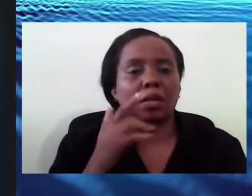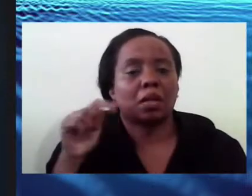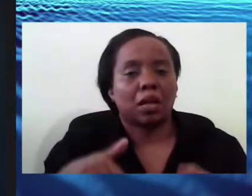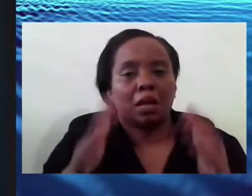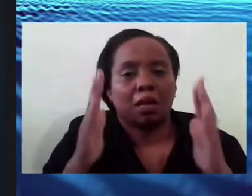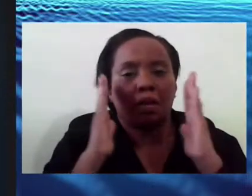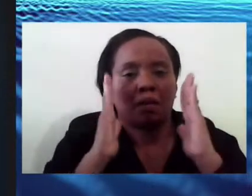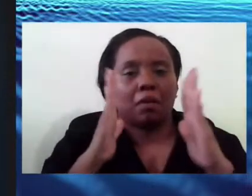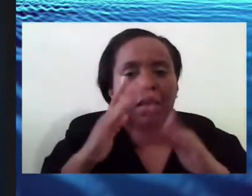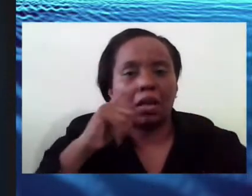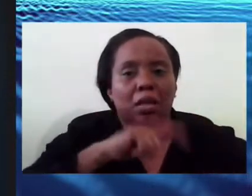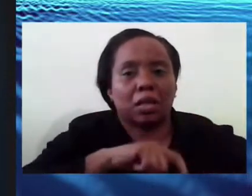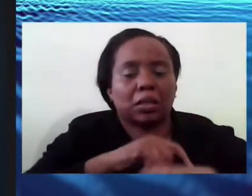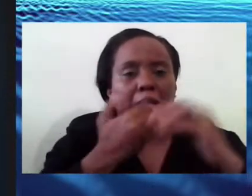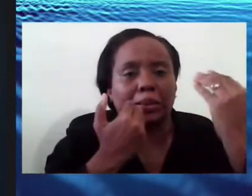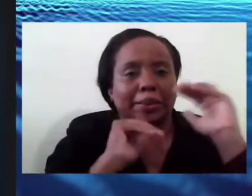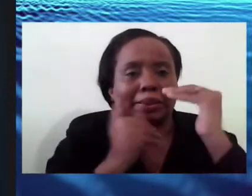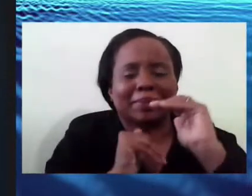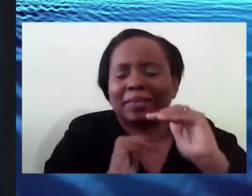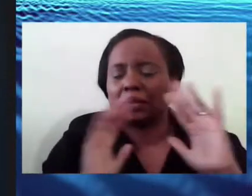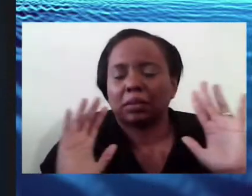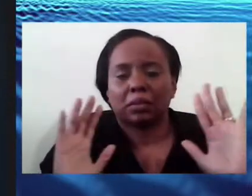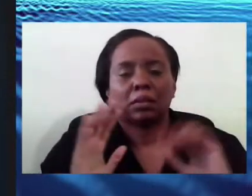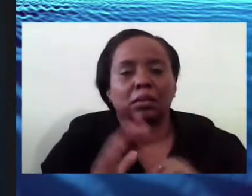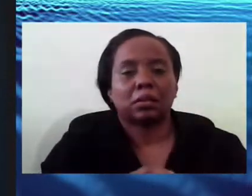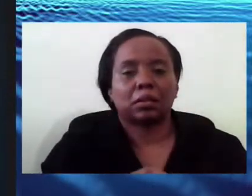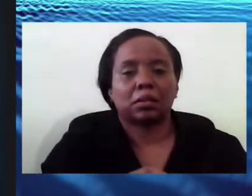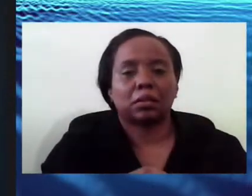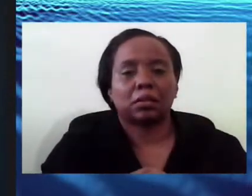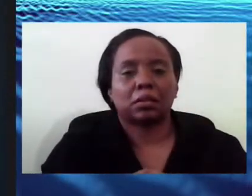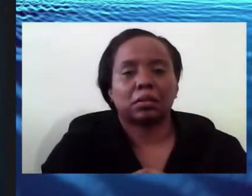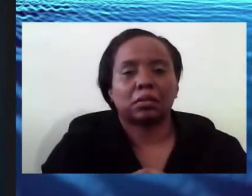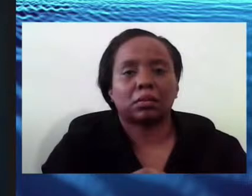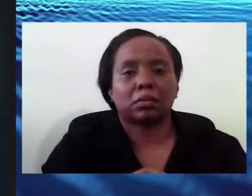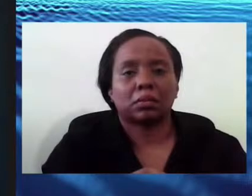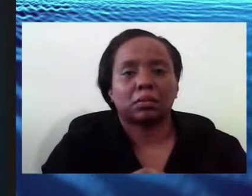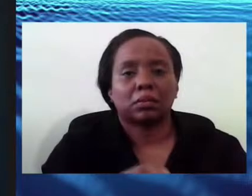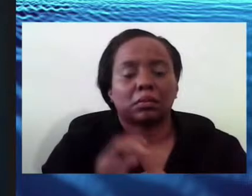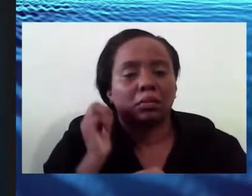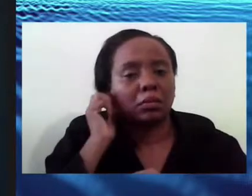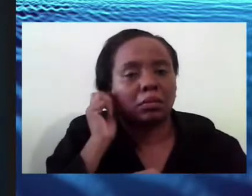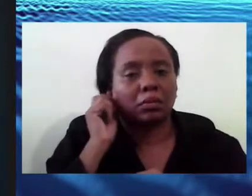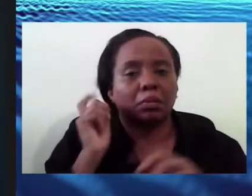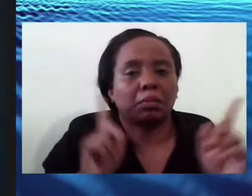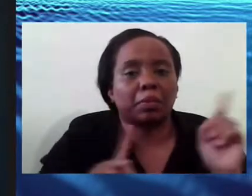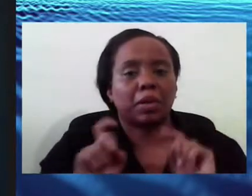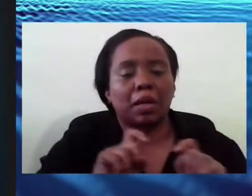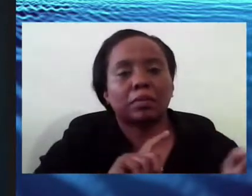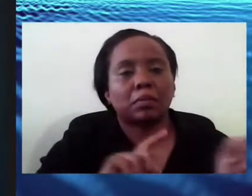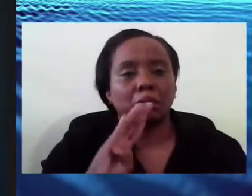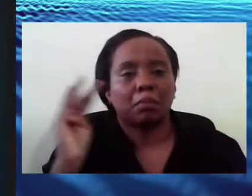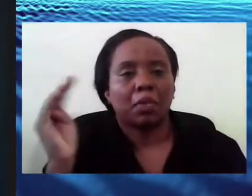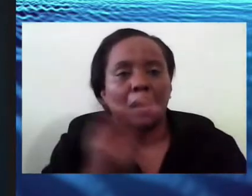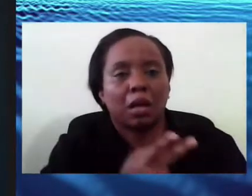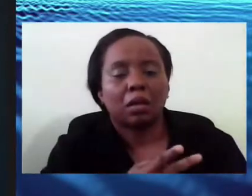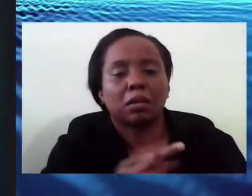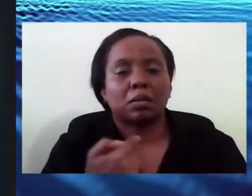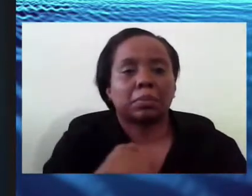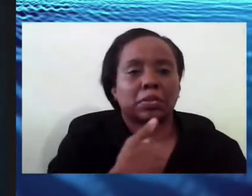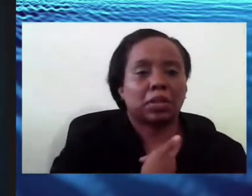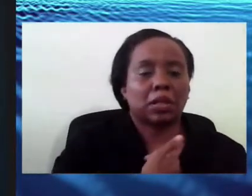operate some time constraints now, with persons having to get back to doing things, in particular Minister Cummins and